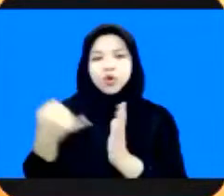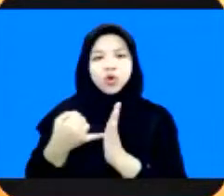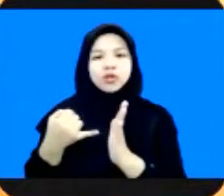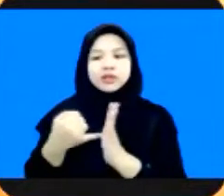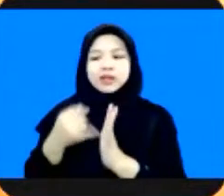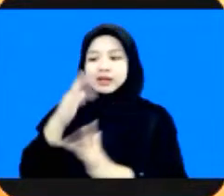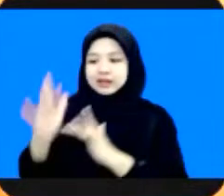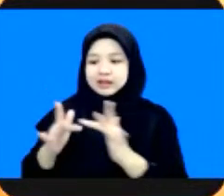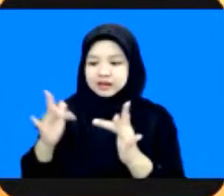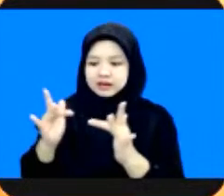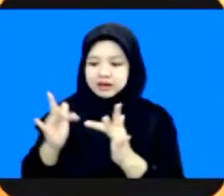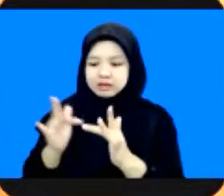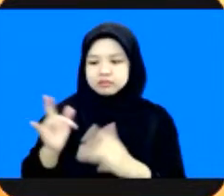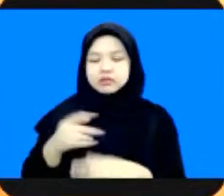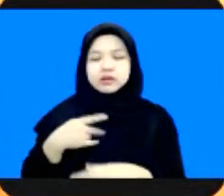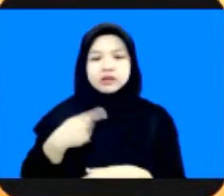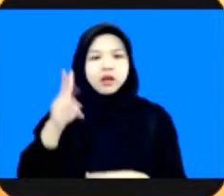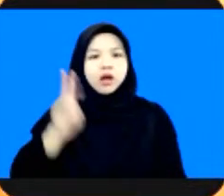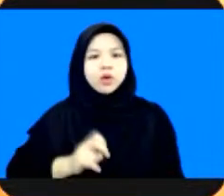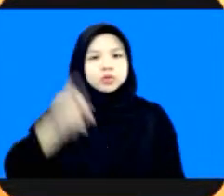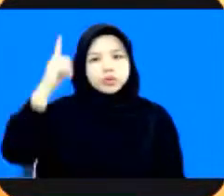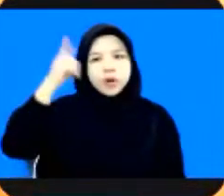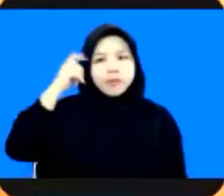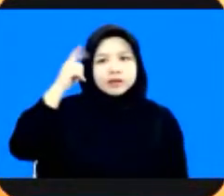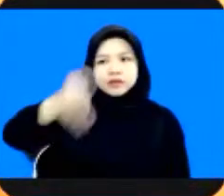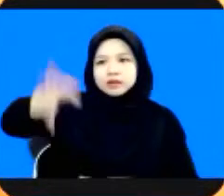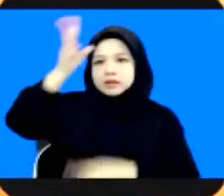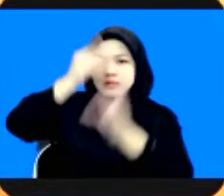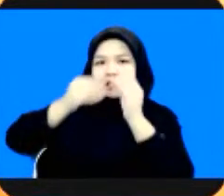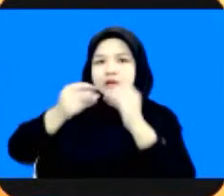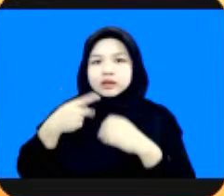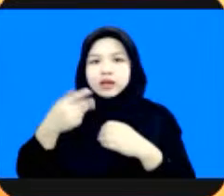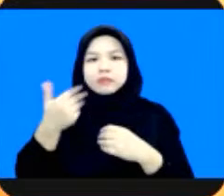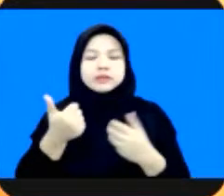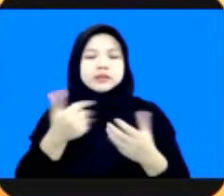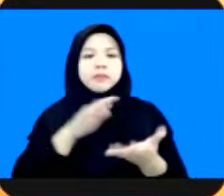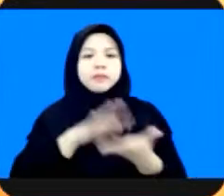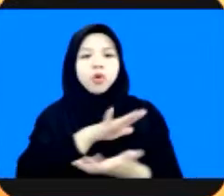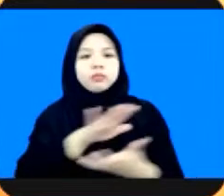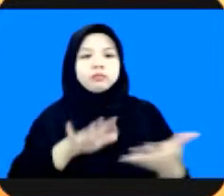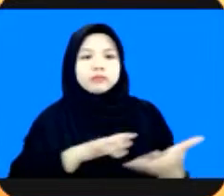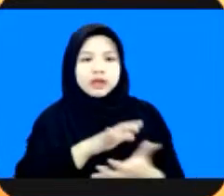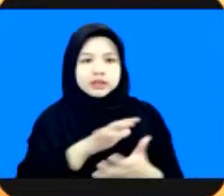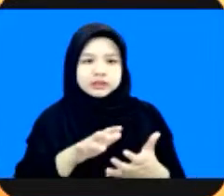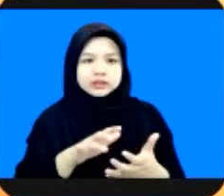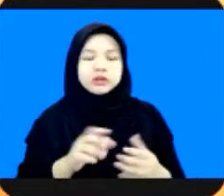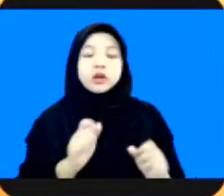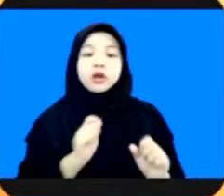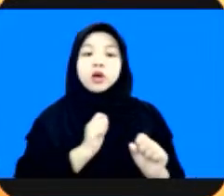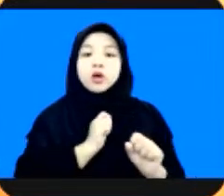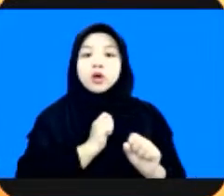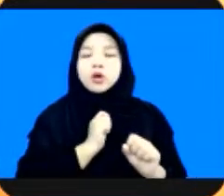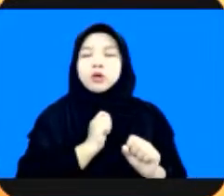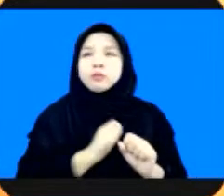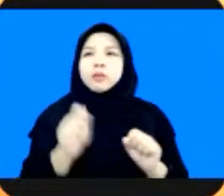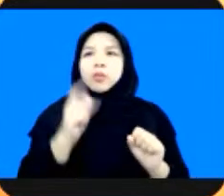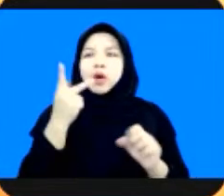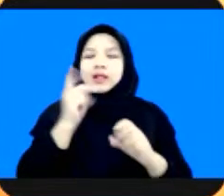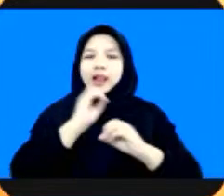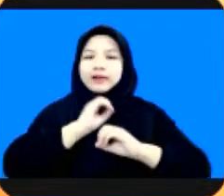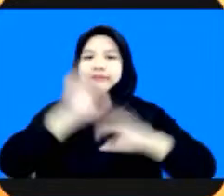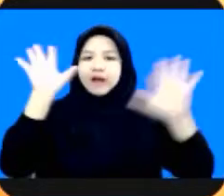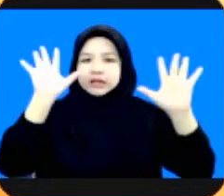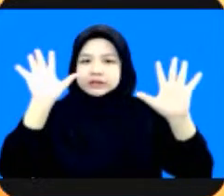as well, and to be able to formulate a clarification that is also interesting for people to read and